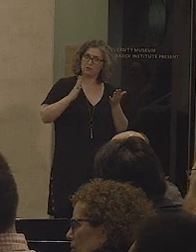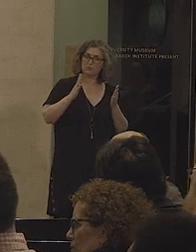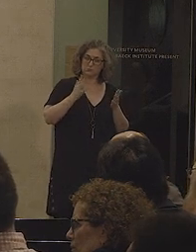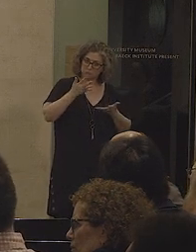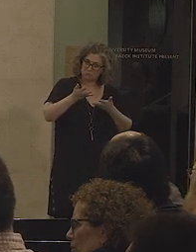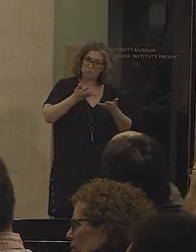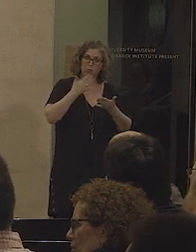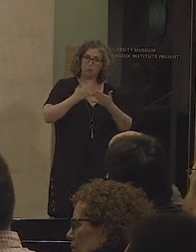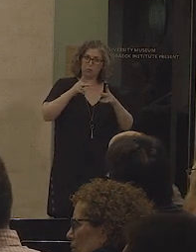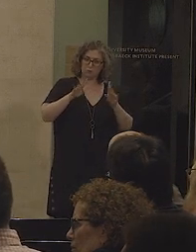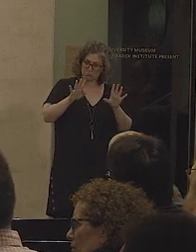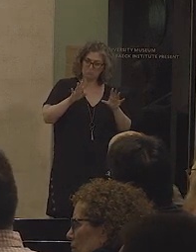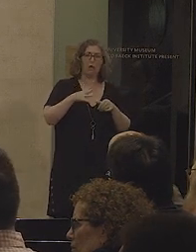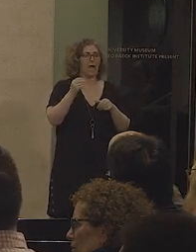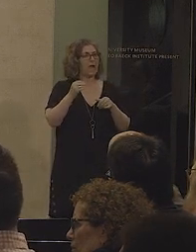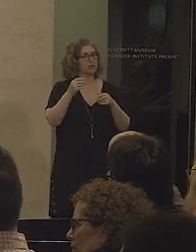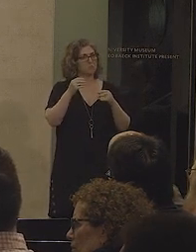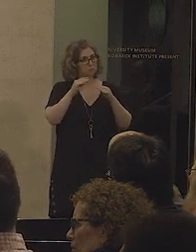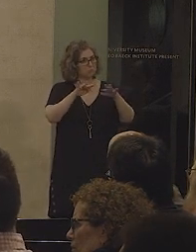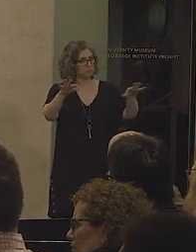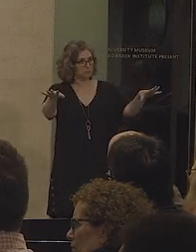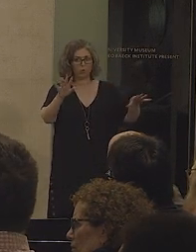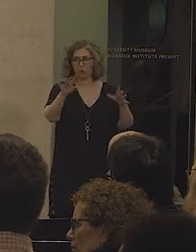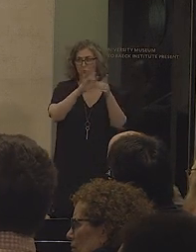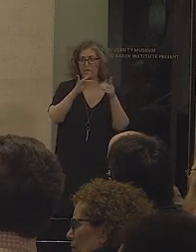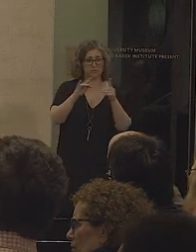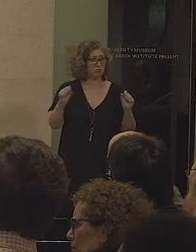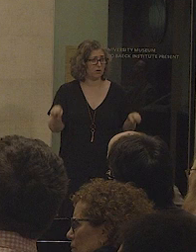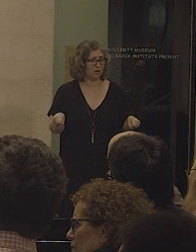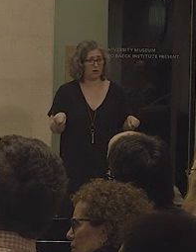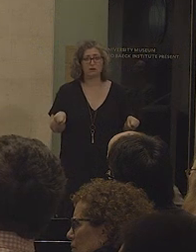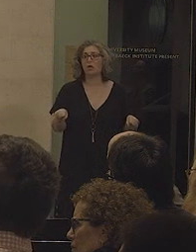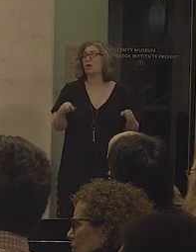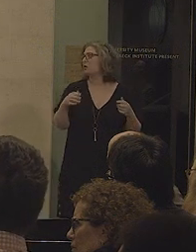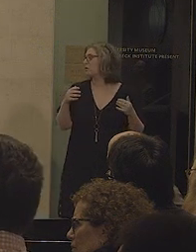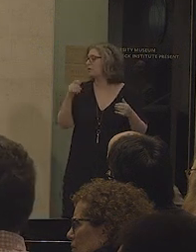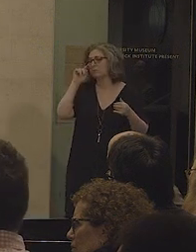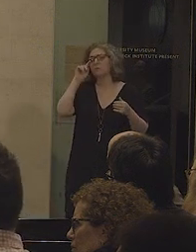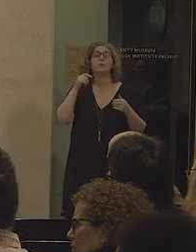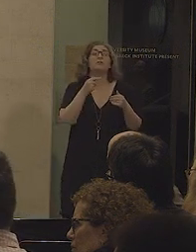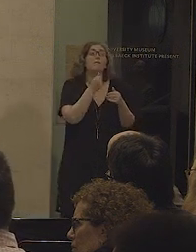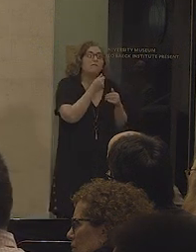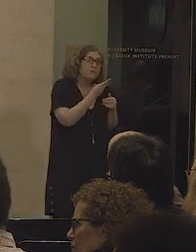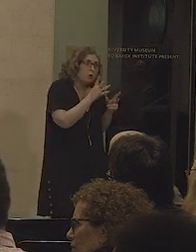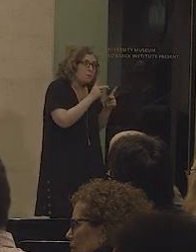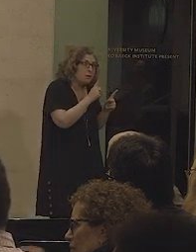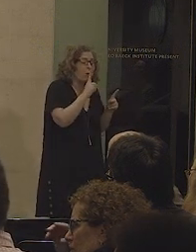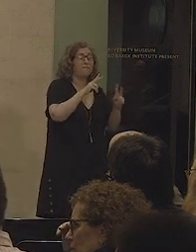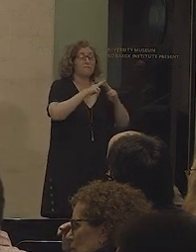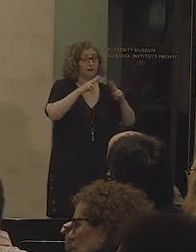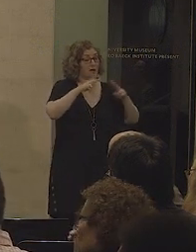be decent and have that resonate, because we've got this very active minority that has